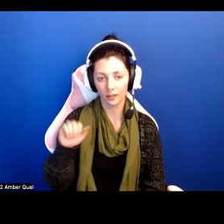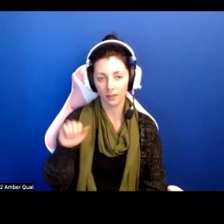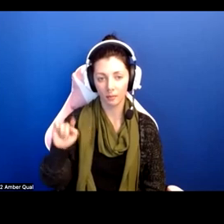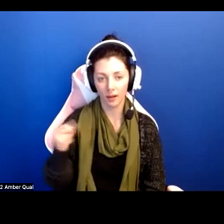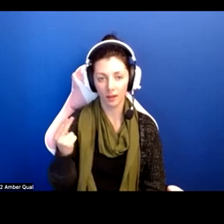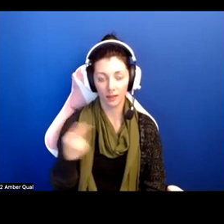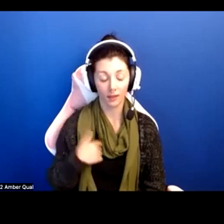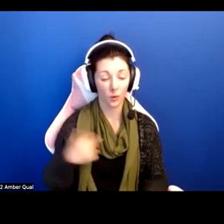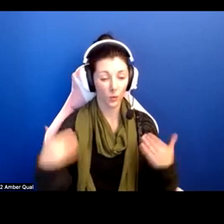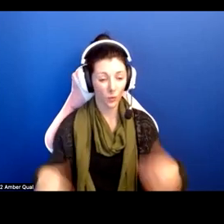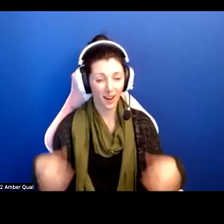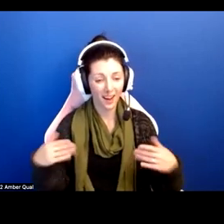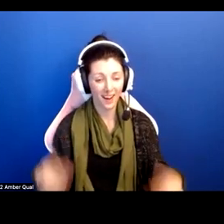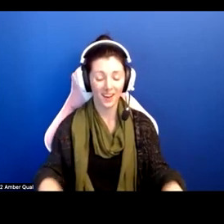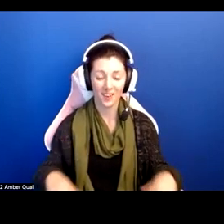fantastic questions.